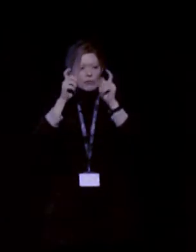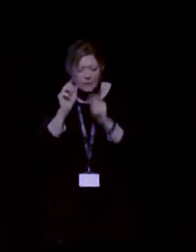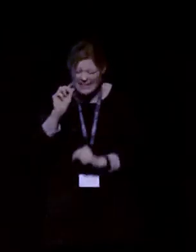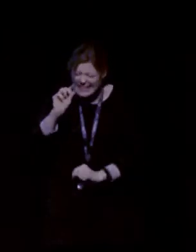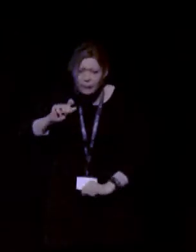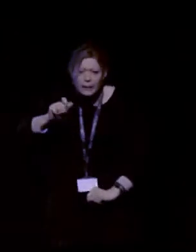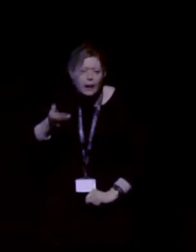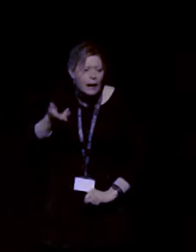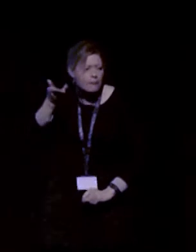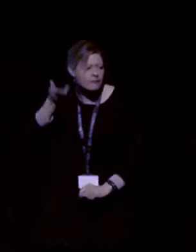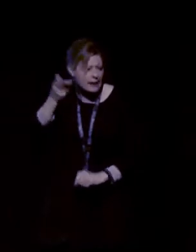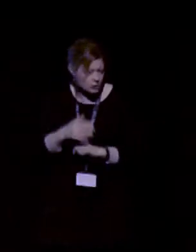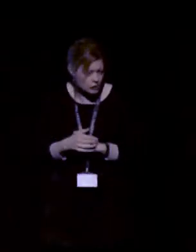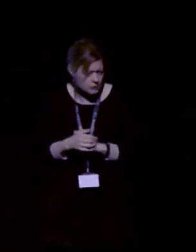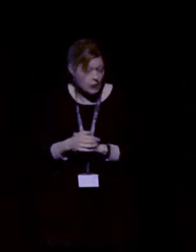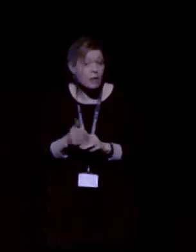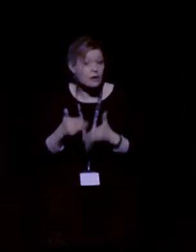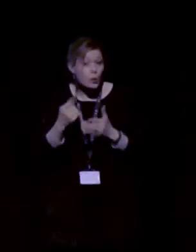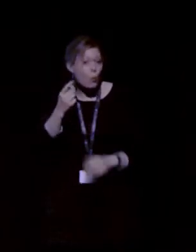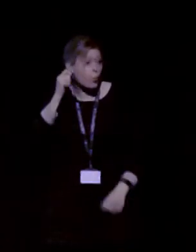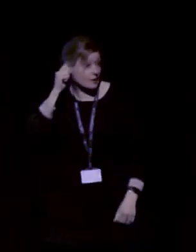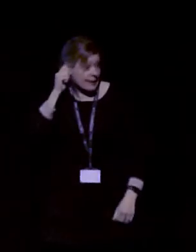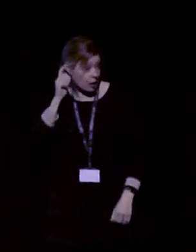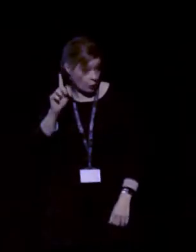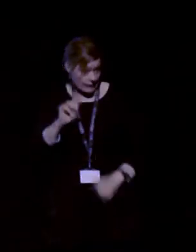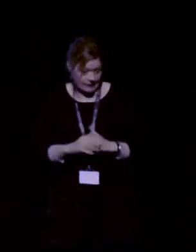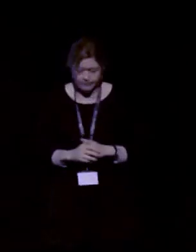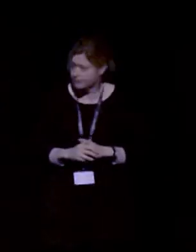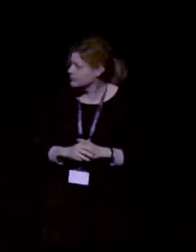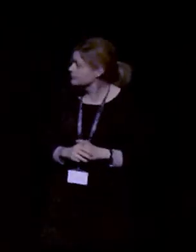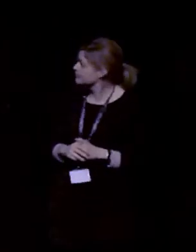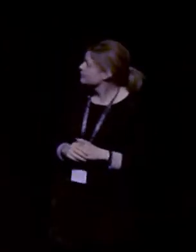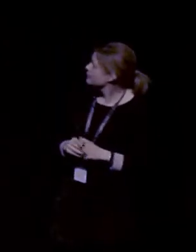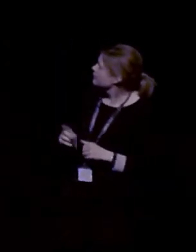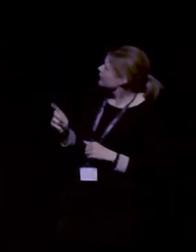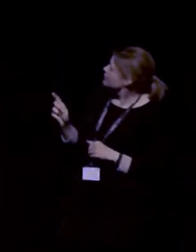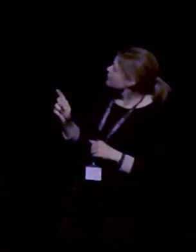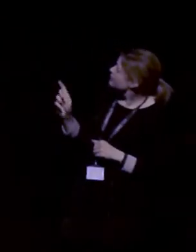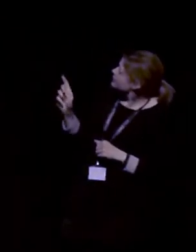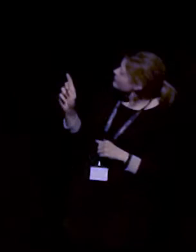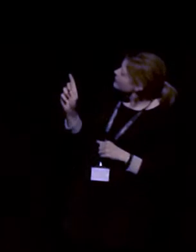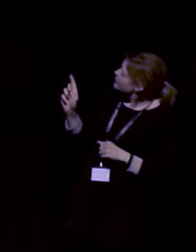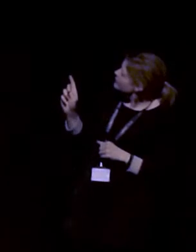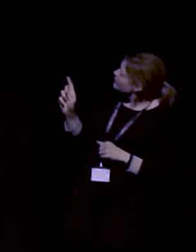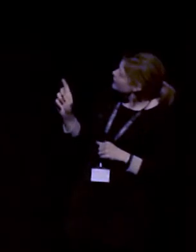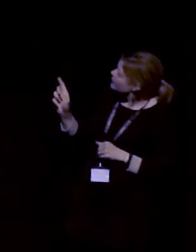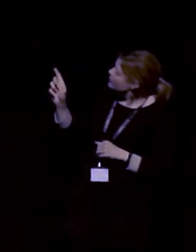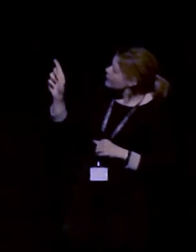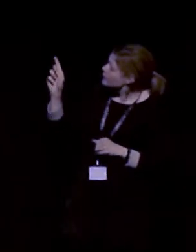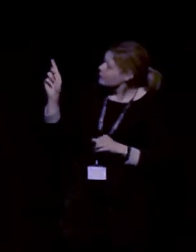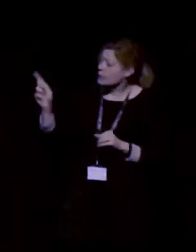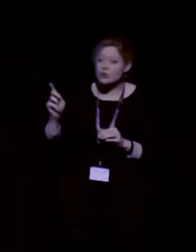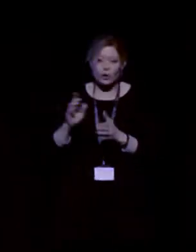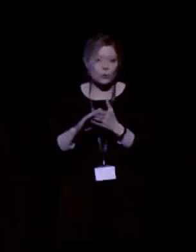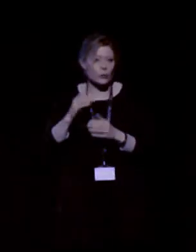and the hearing aid was presented to one ear only. So we've got an aided ear, that's on the left, and we've got a control ear that